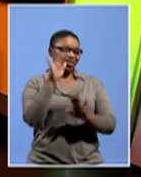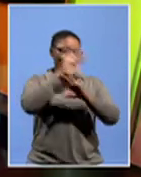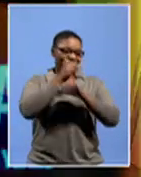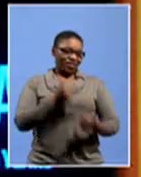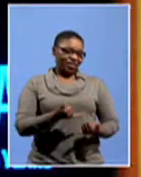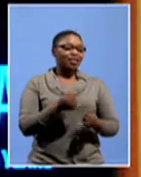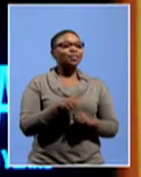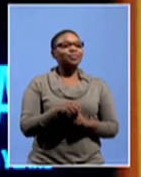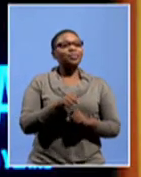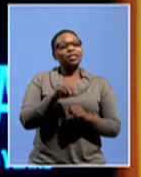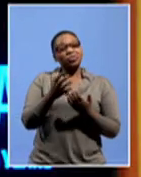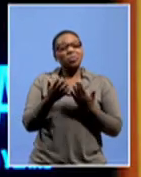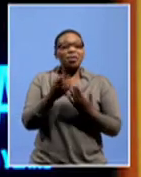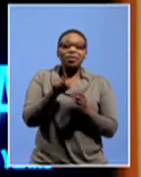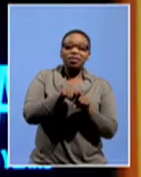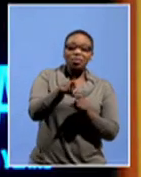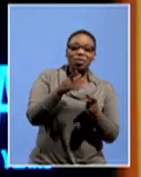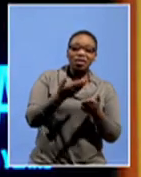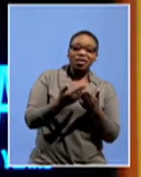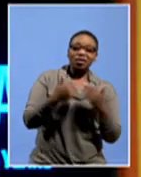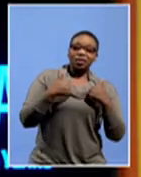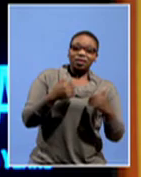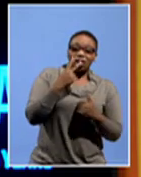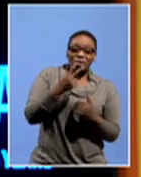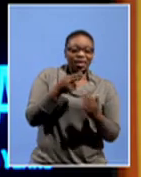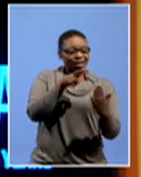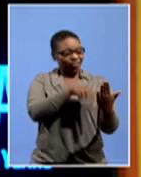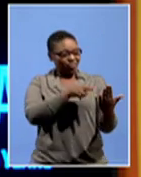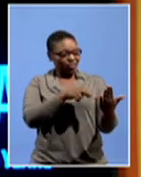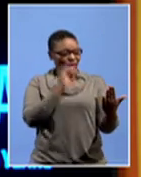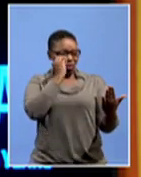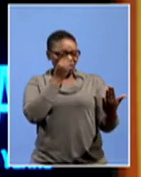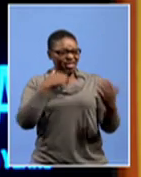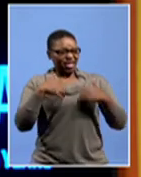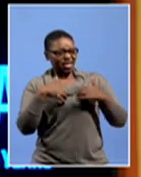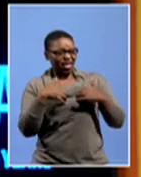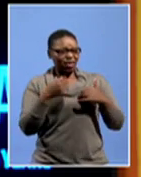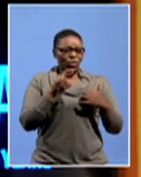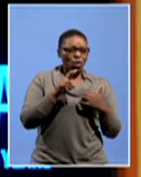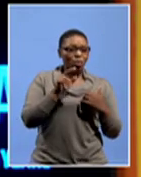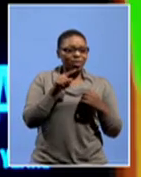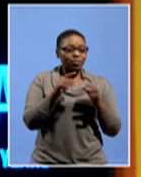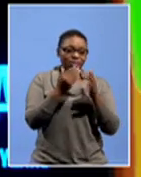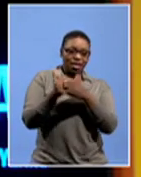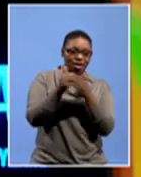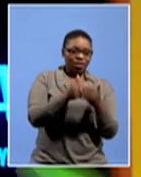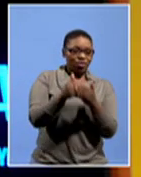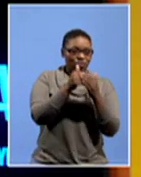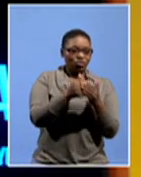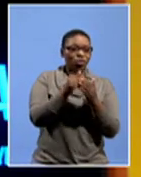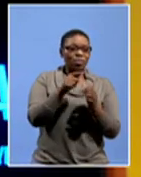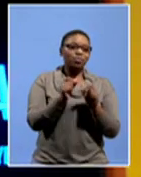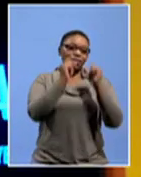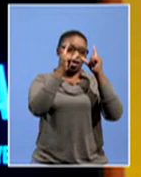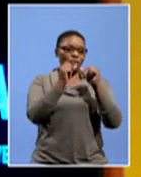So that's how maybe you can start up by looking at news. The more exciting it seems, the more sensational it is. Beware the